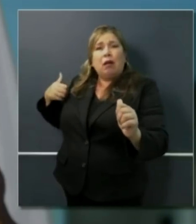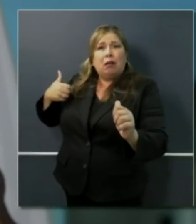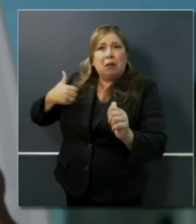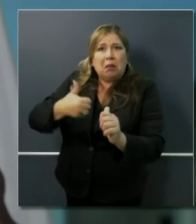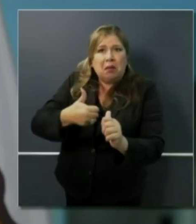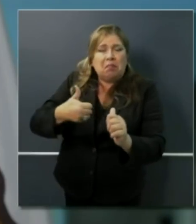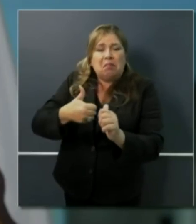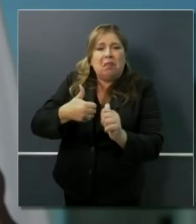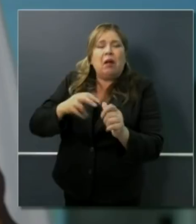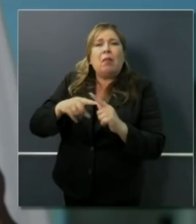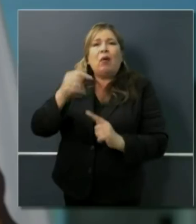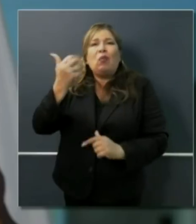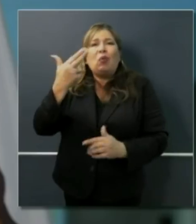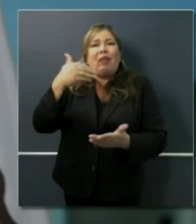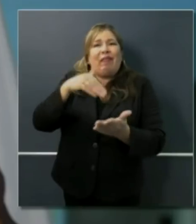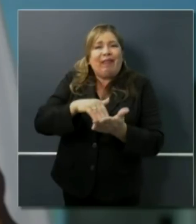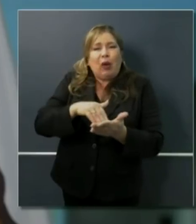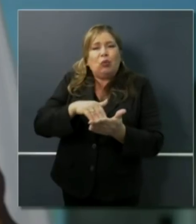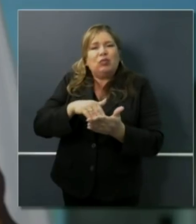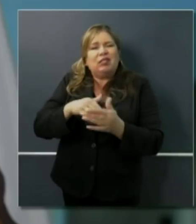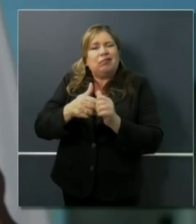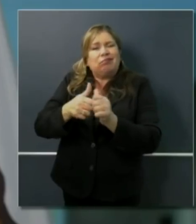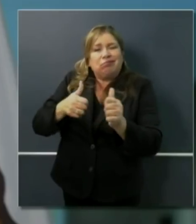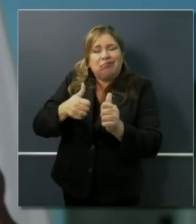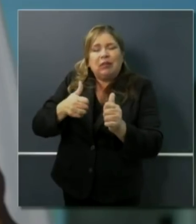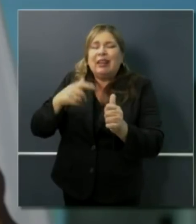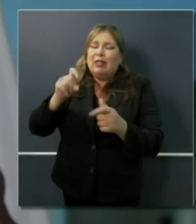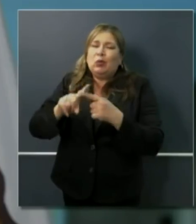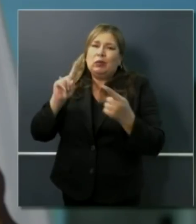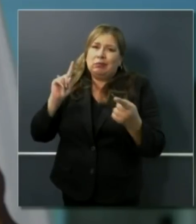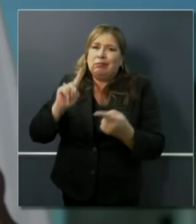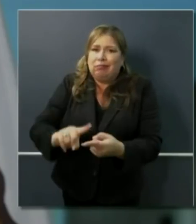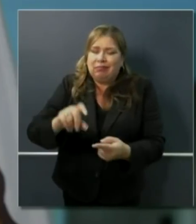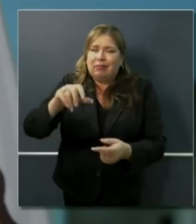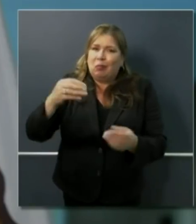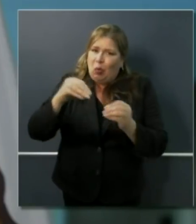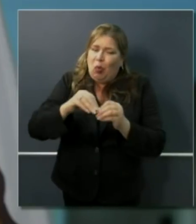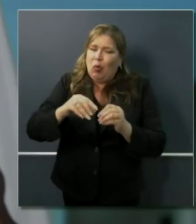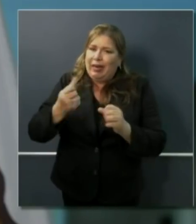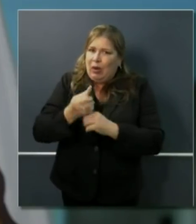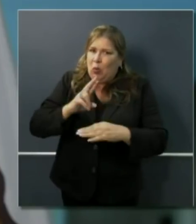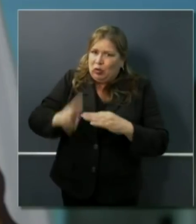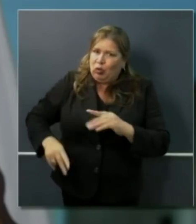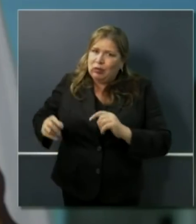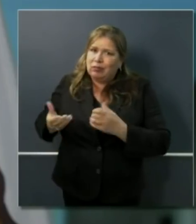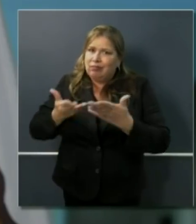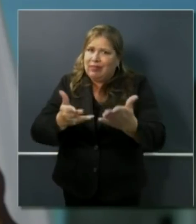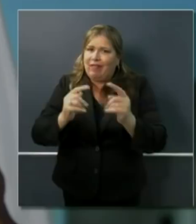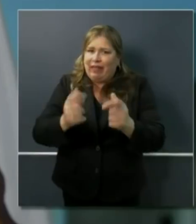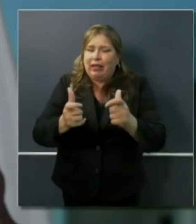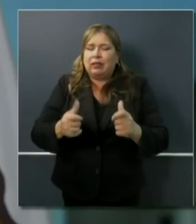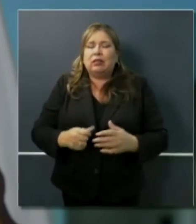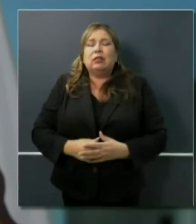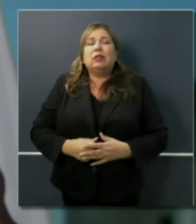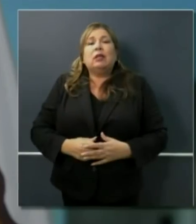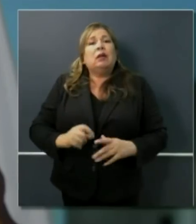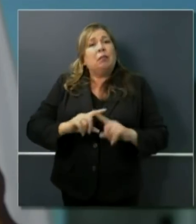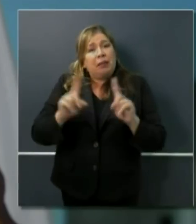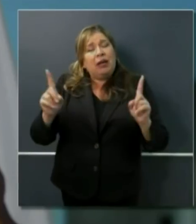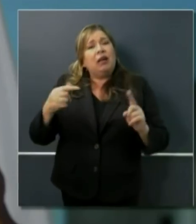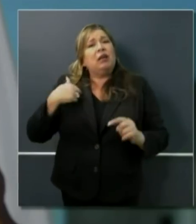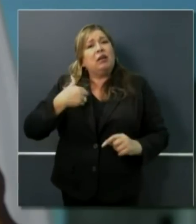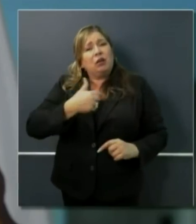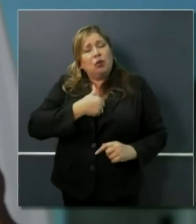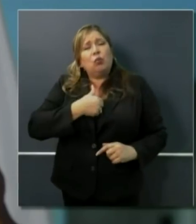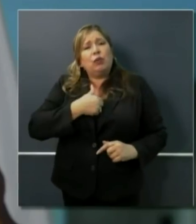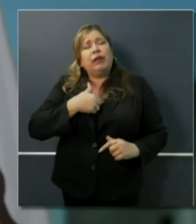about 13,000. We need to reduce it still. We also are very close to meeting our phase 1 goal in terms of getting